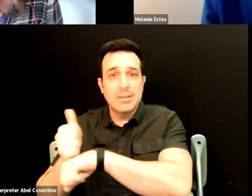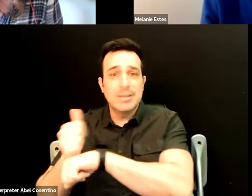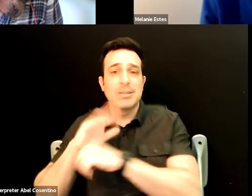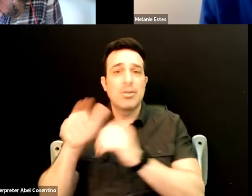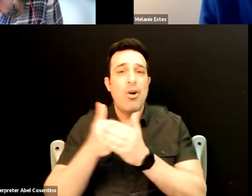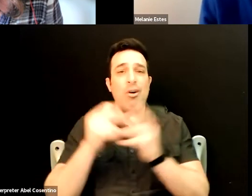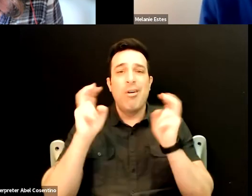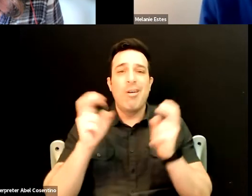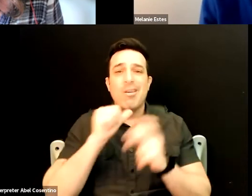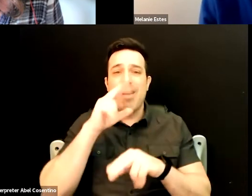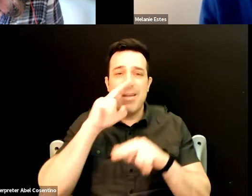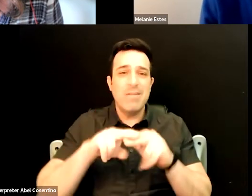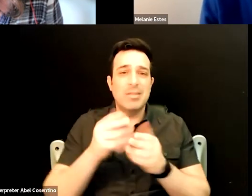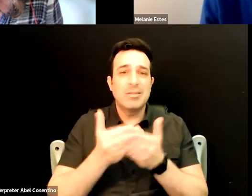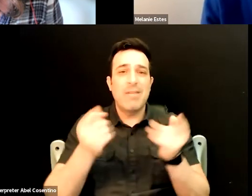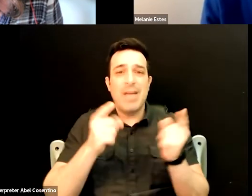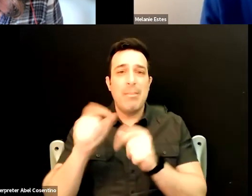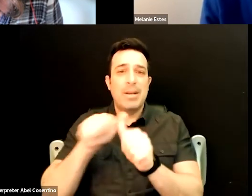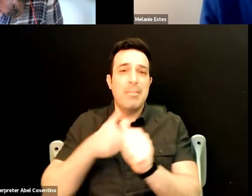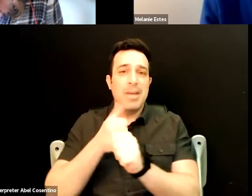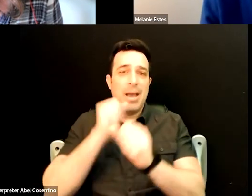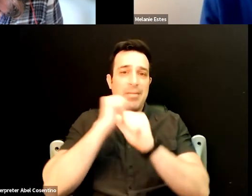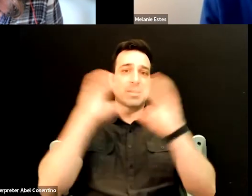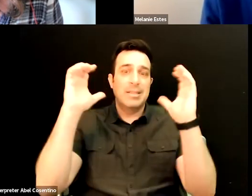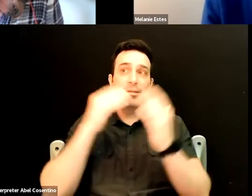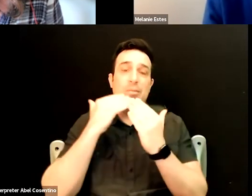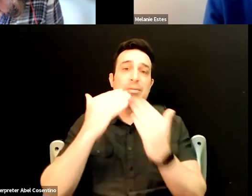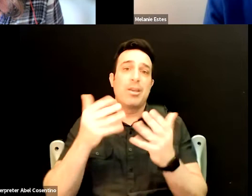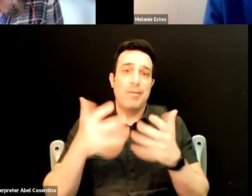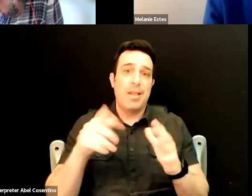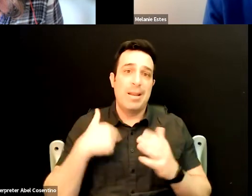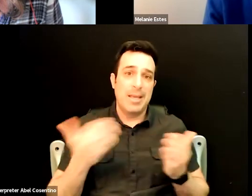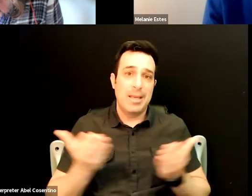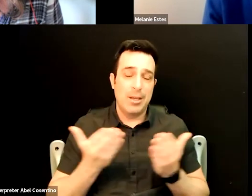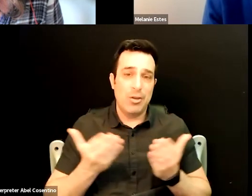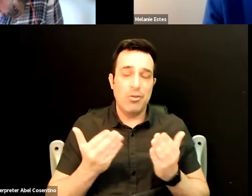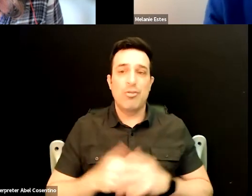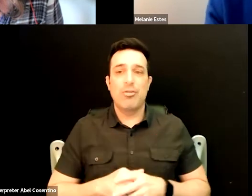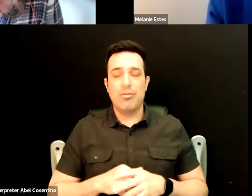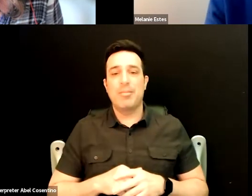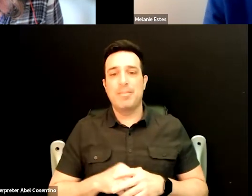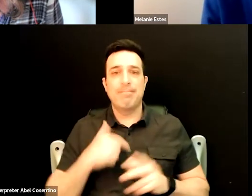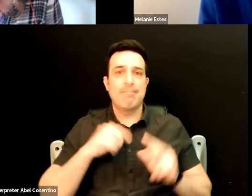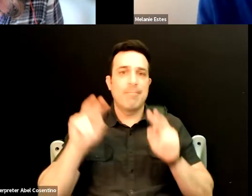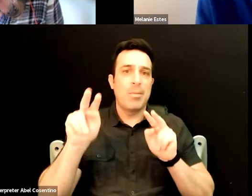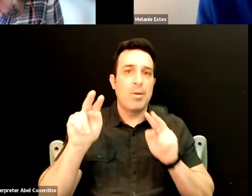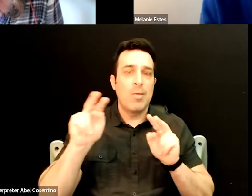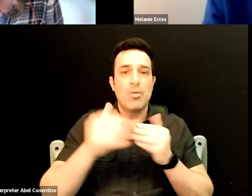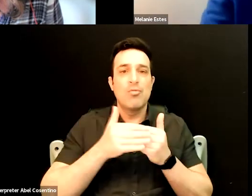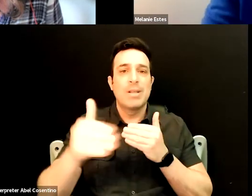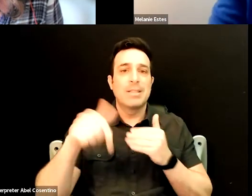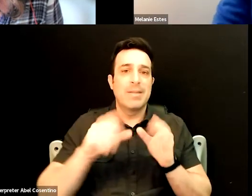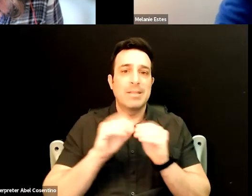not fun stuff that happens behind the scenes. So thank you so much for letting me be here. And I am looking forward to the rest of this